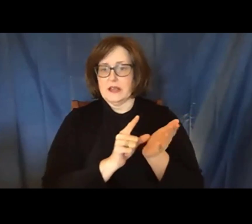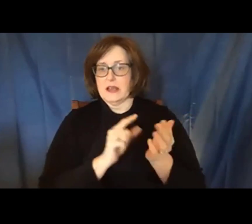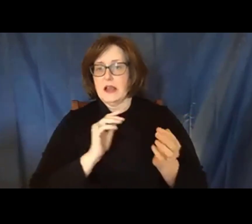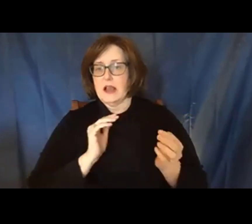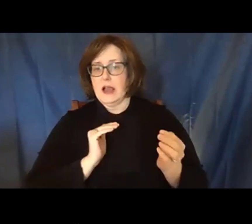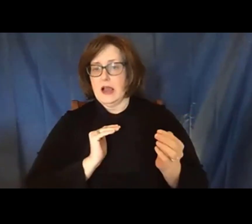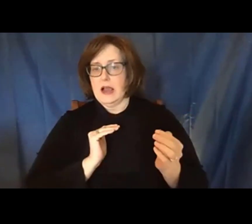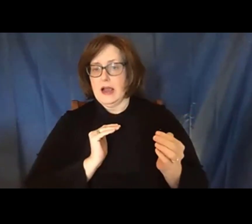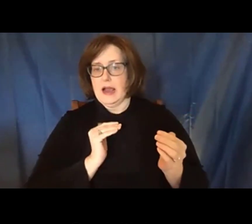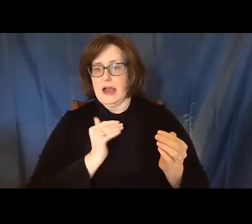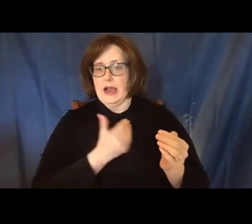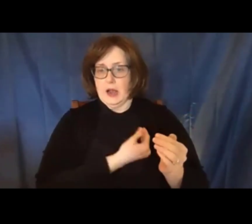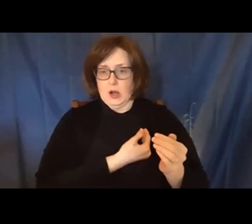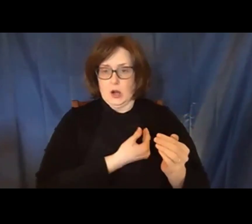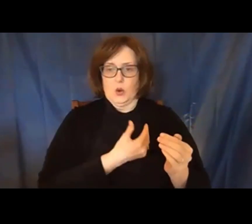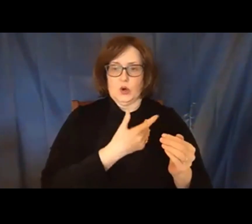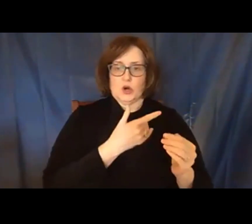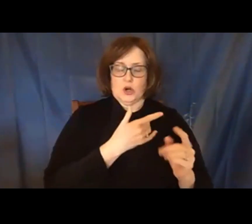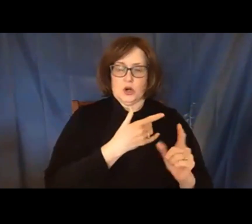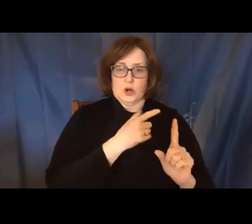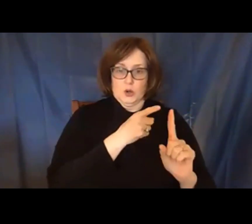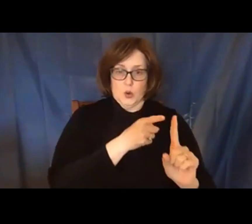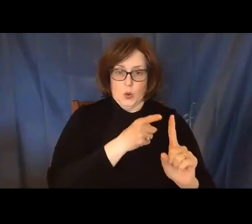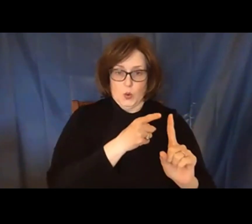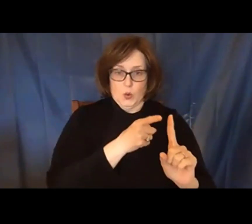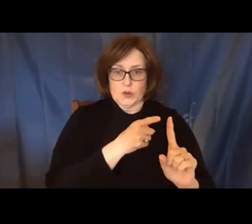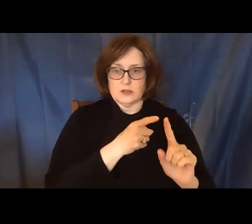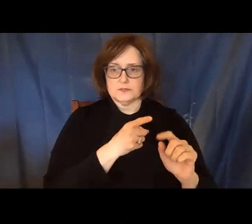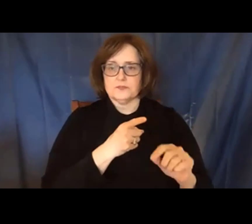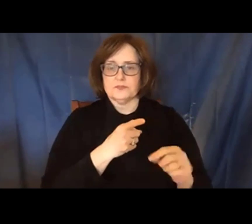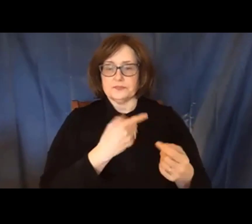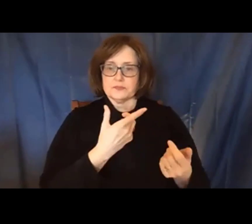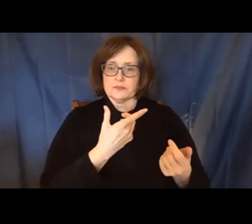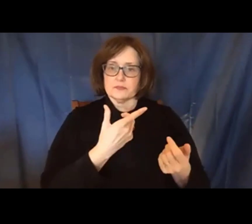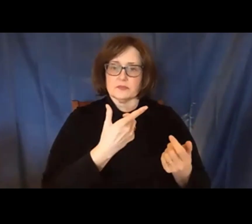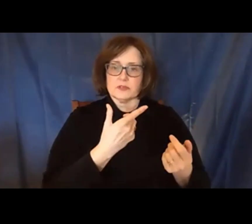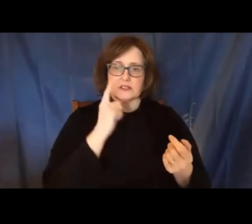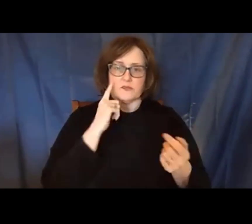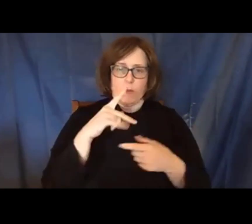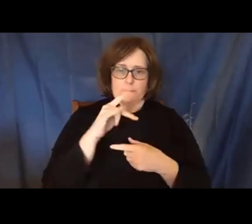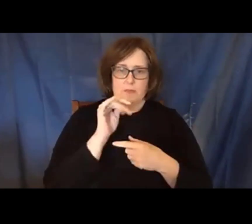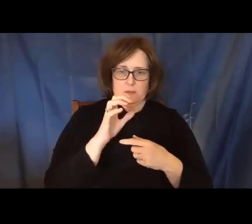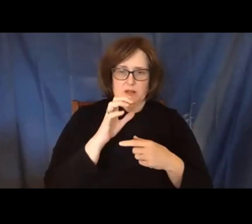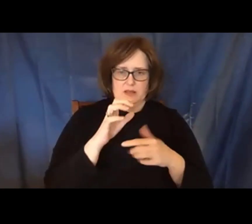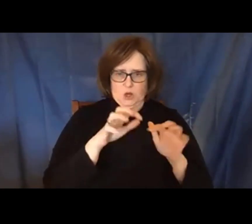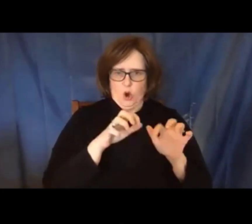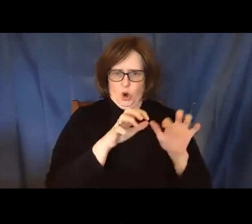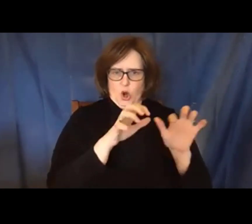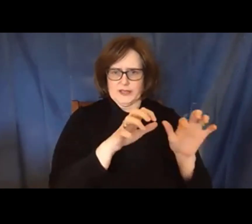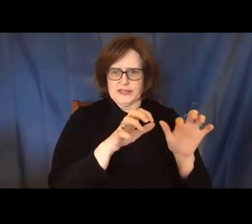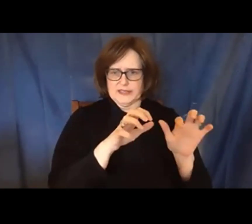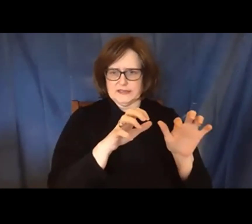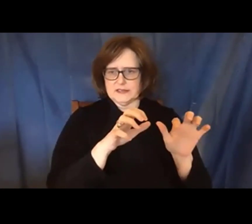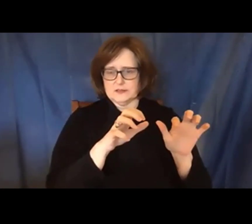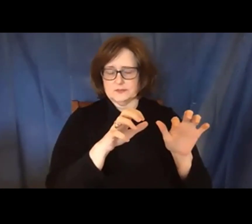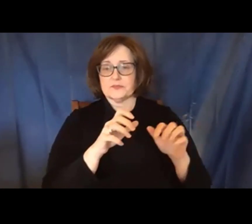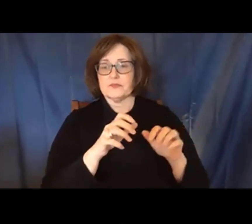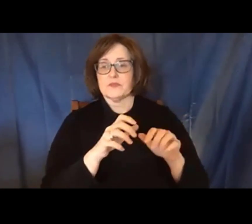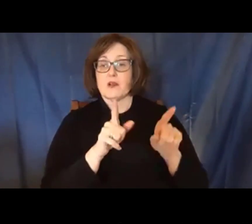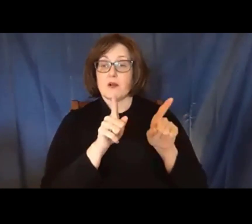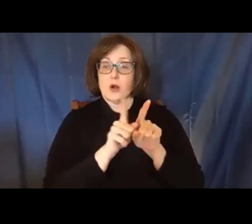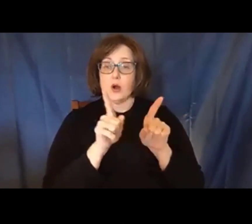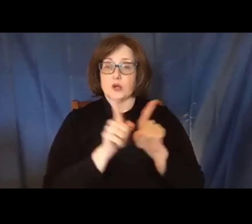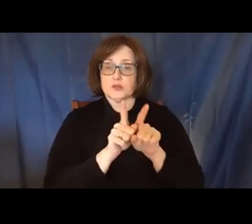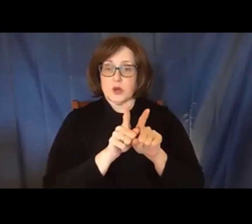free journal, free for contributors and for a public audience. Additionally, as we continue